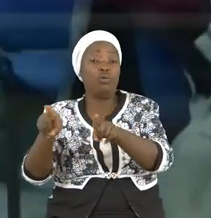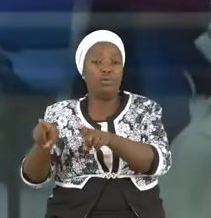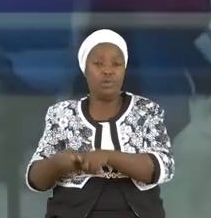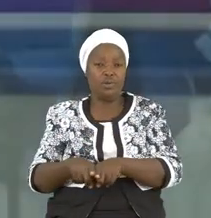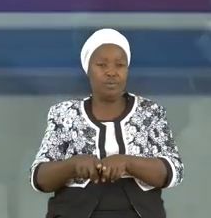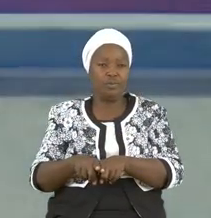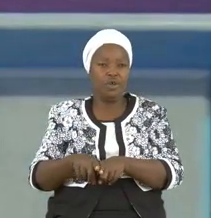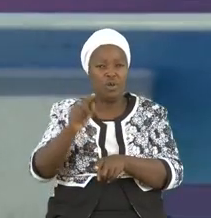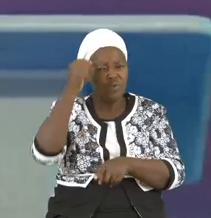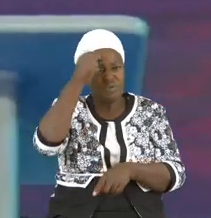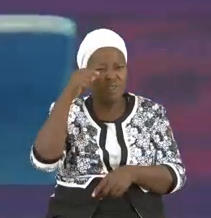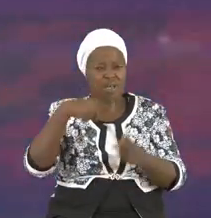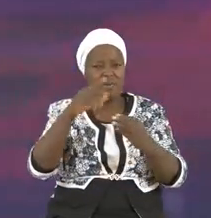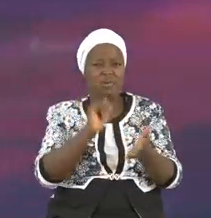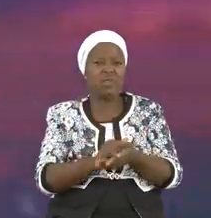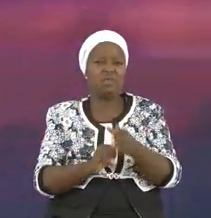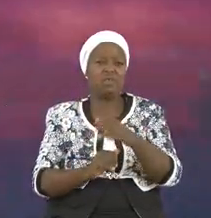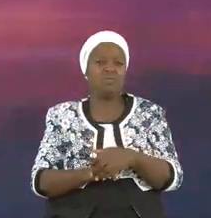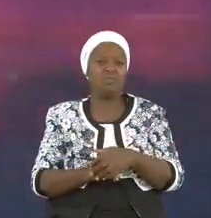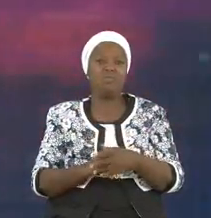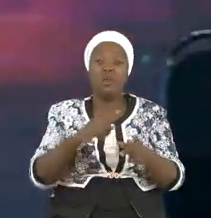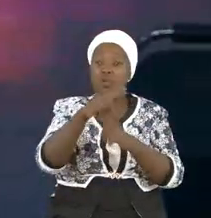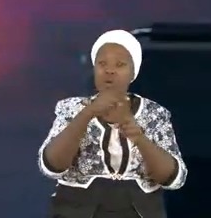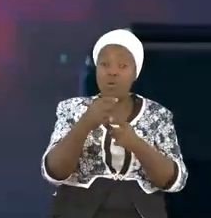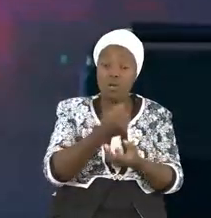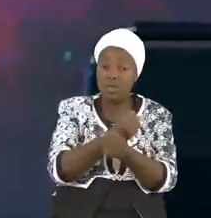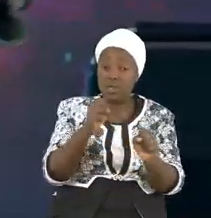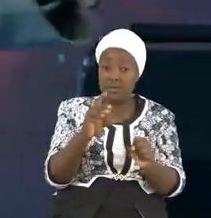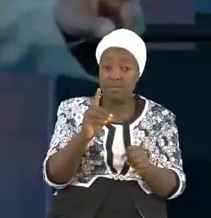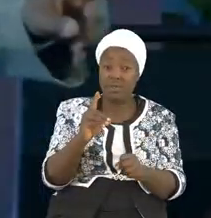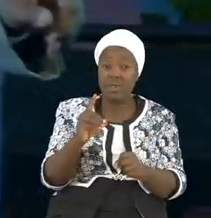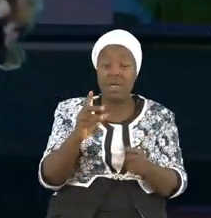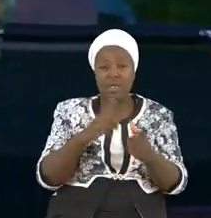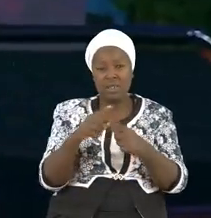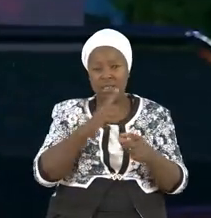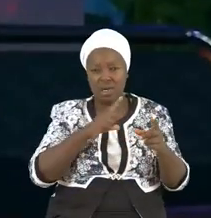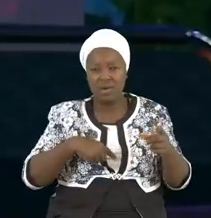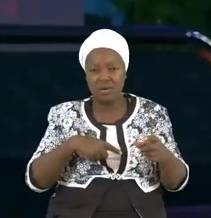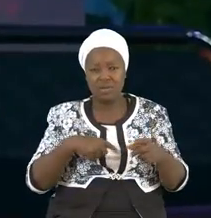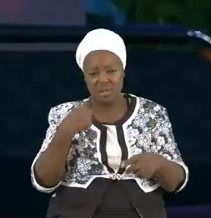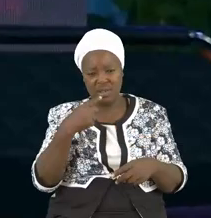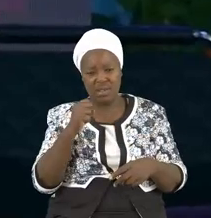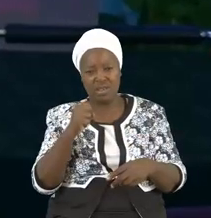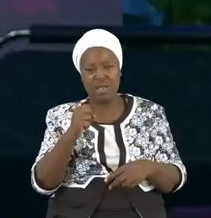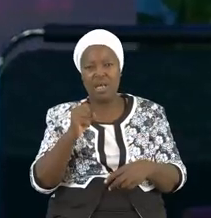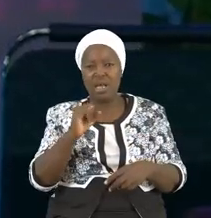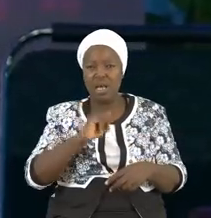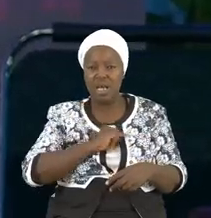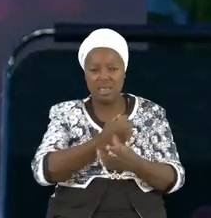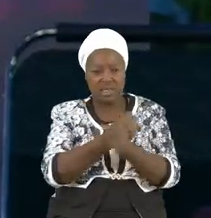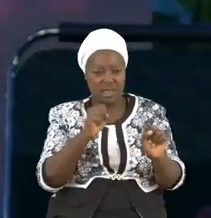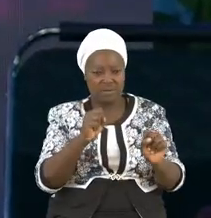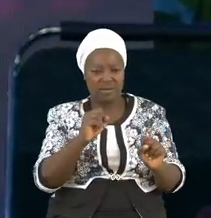you are saved, the Lord says, I save, I forgive,